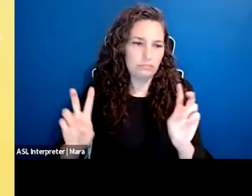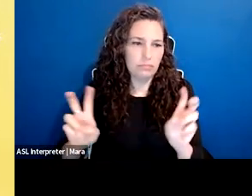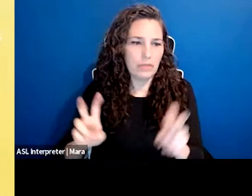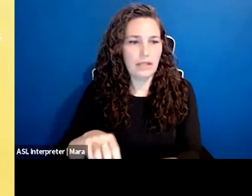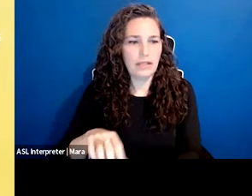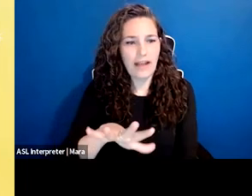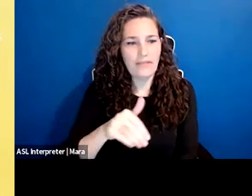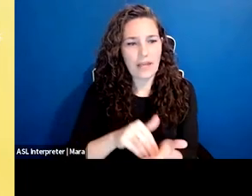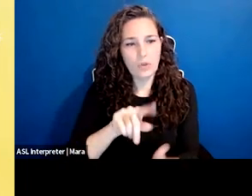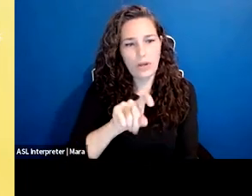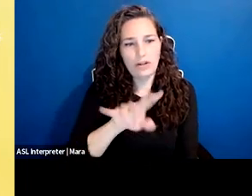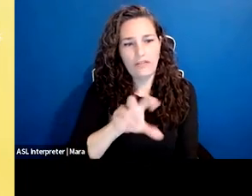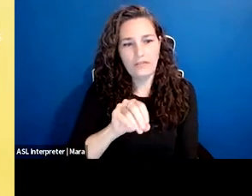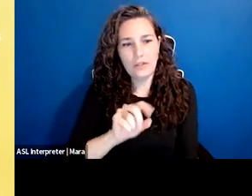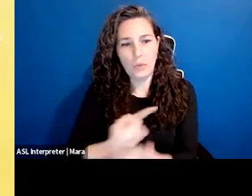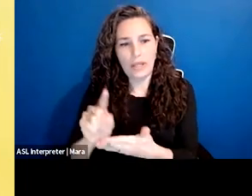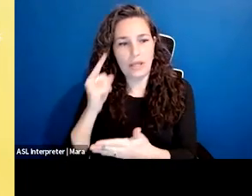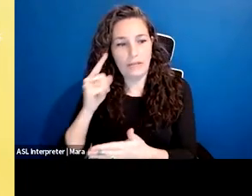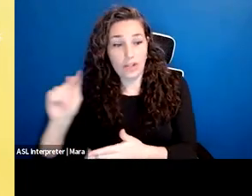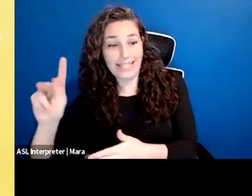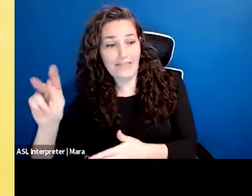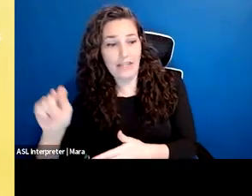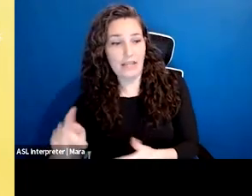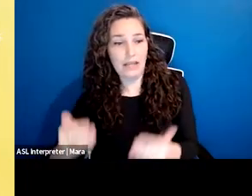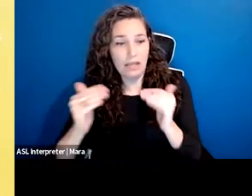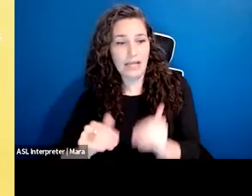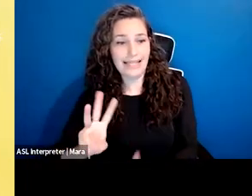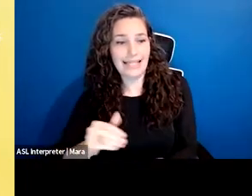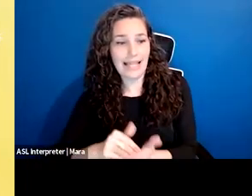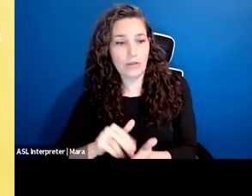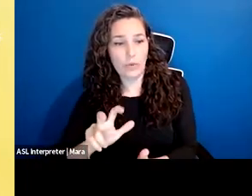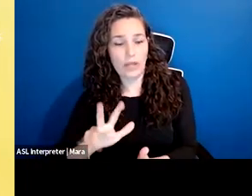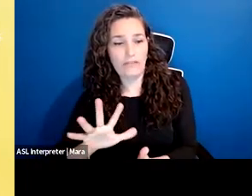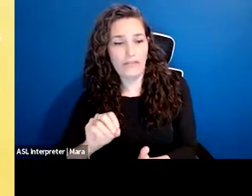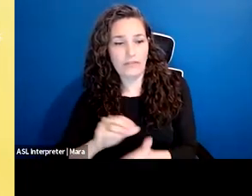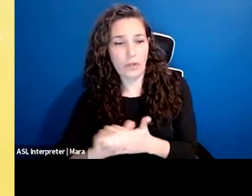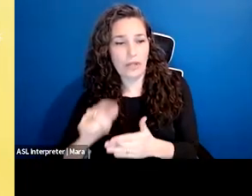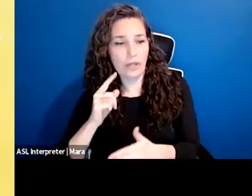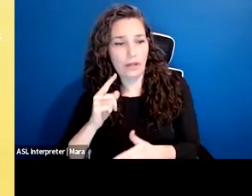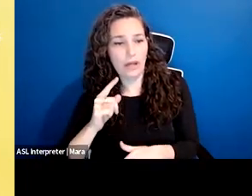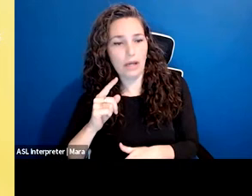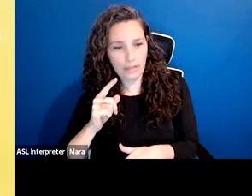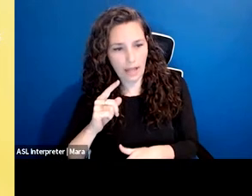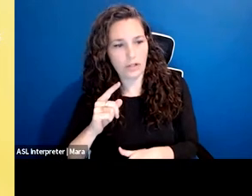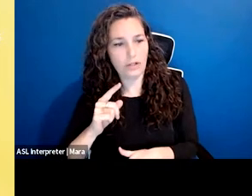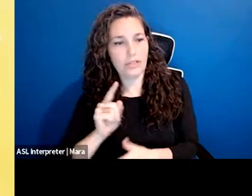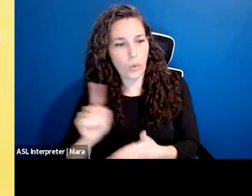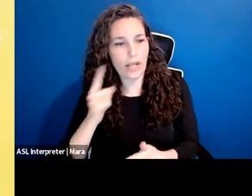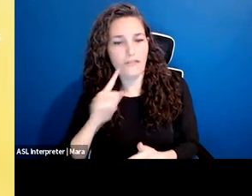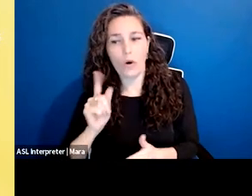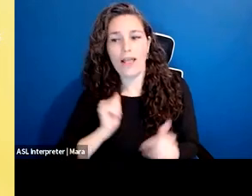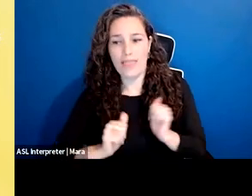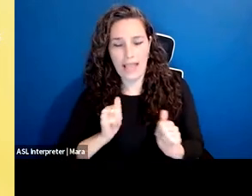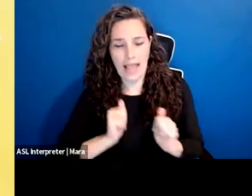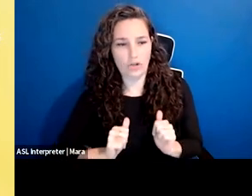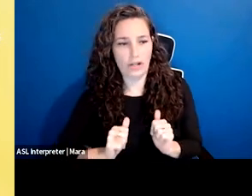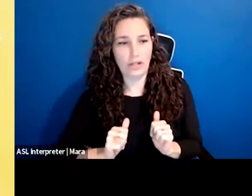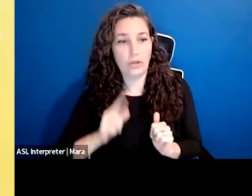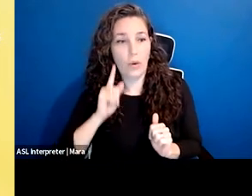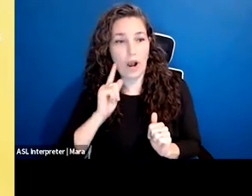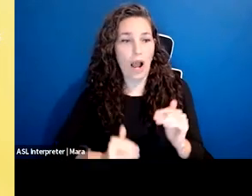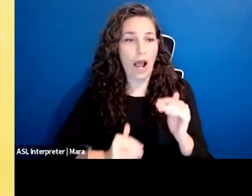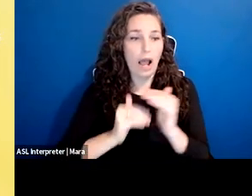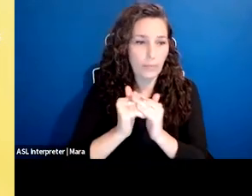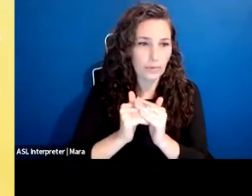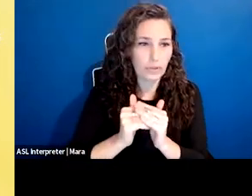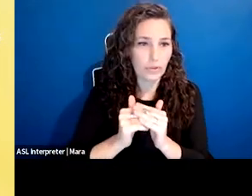television, $6,350 for theatrical. So Schedule B covers everybody up to that schedule break. Over